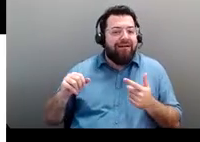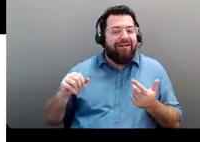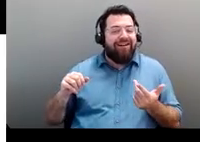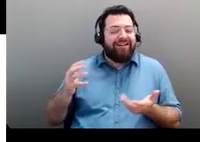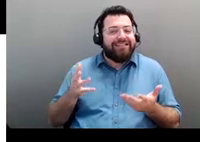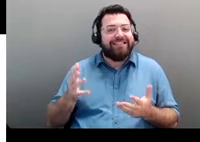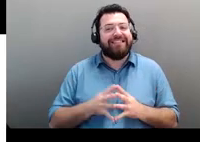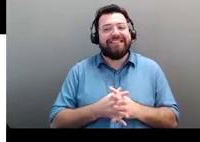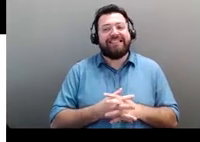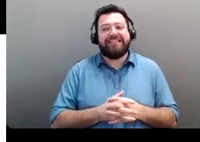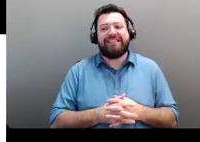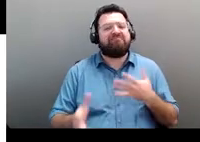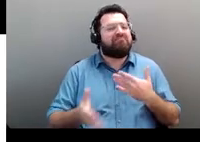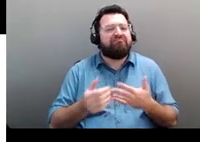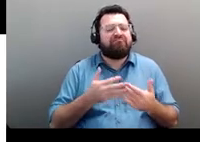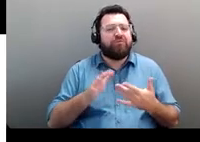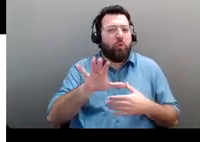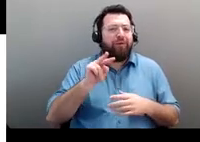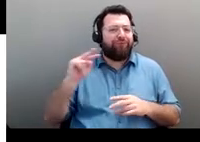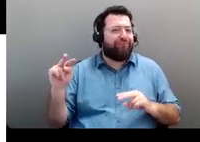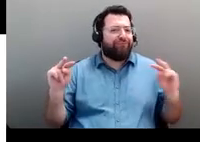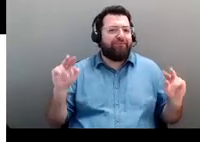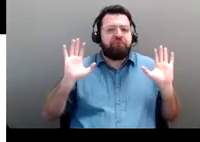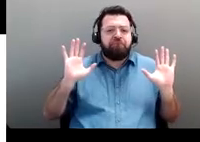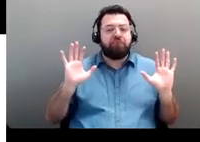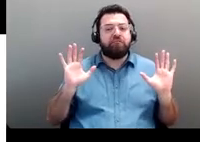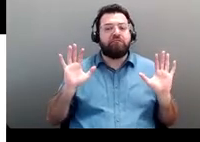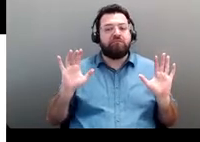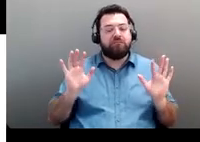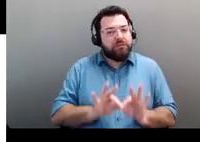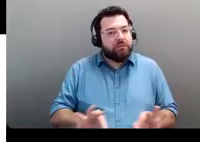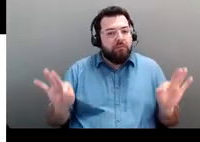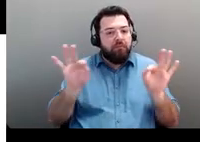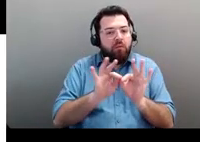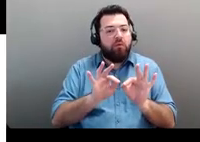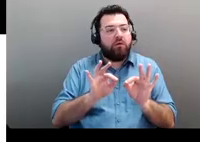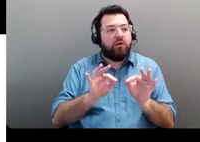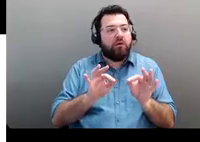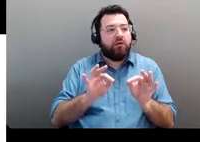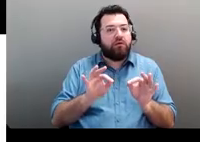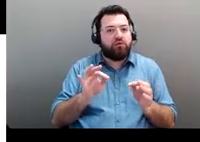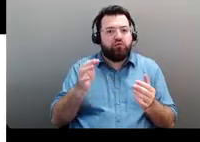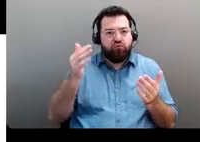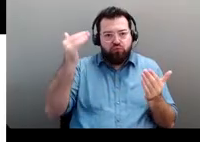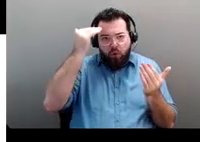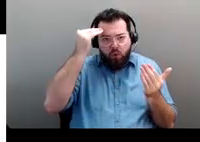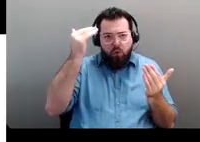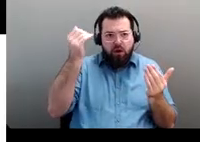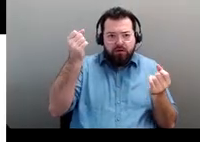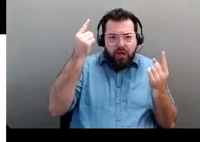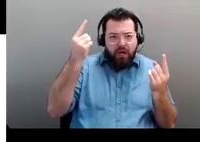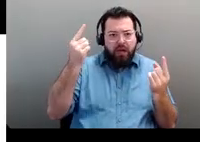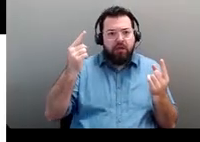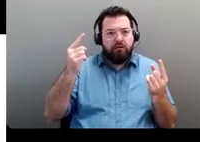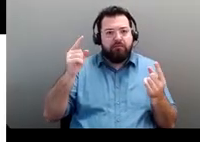And regardless of how you feel about AI, I think it's important to be AI literate still. So AI literacy